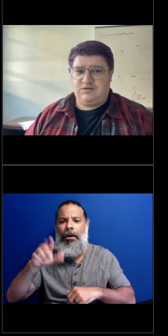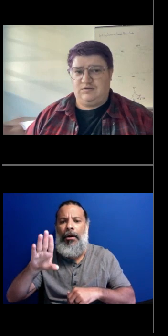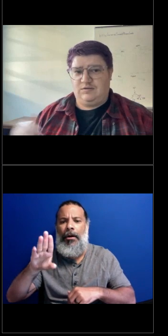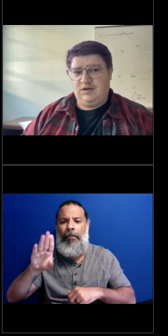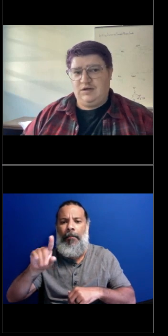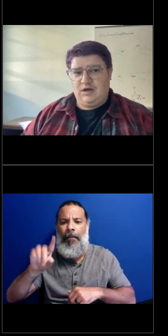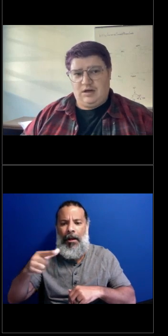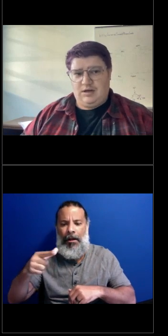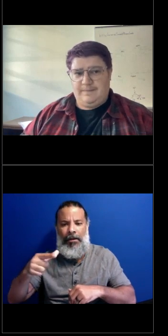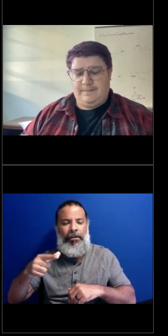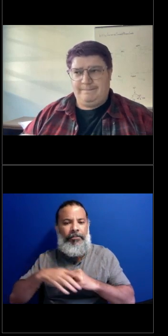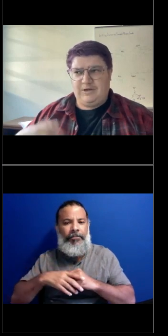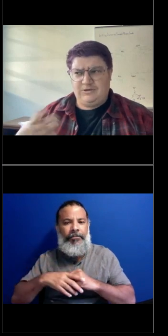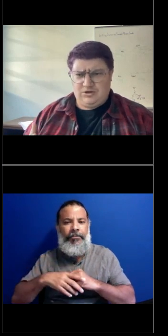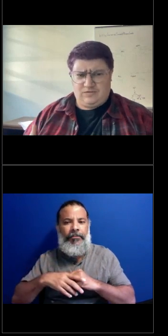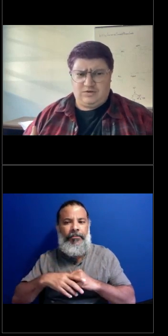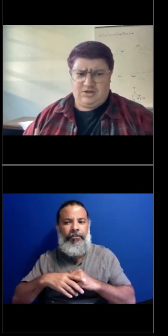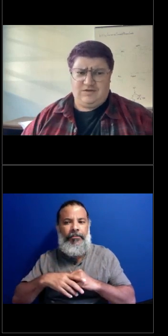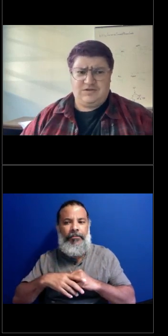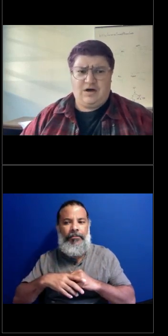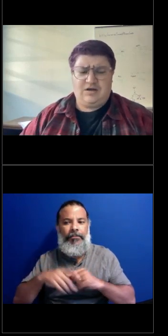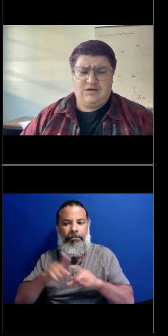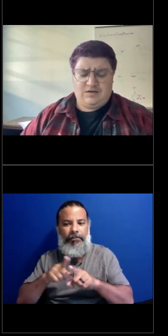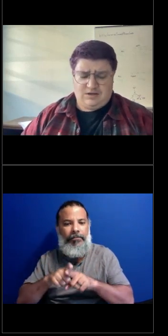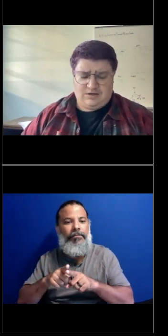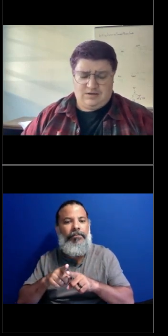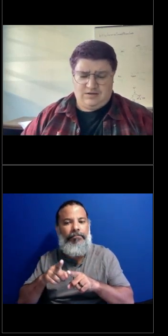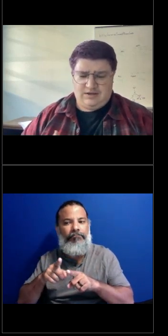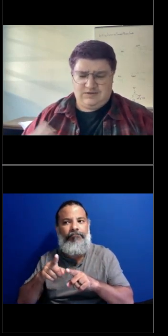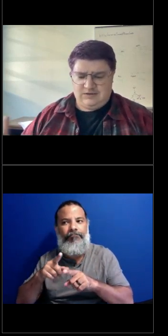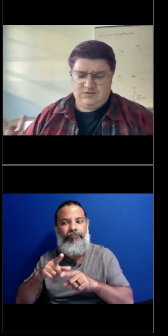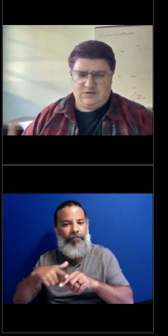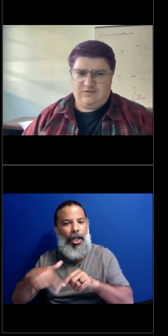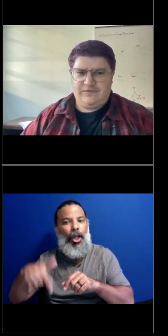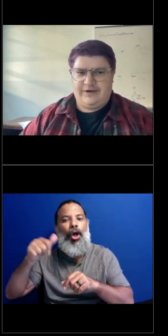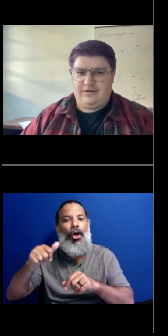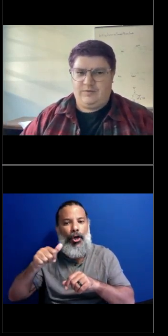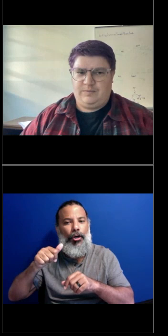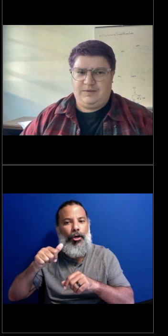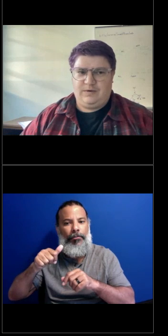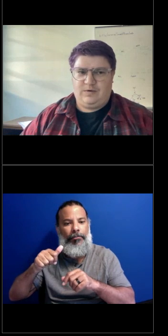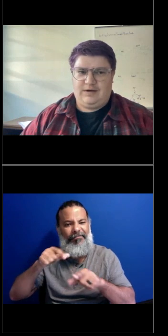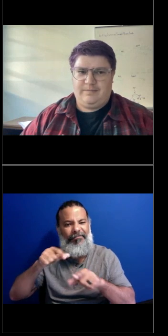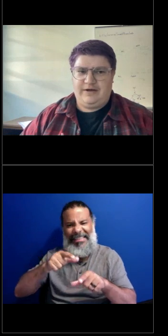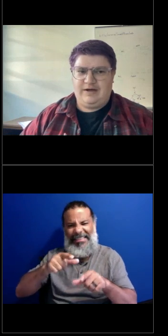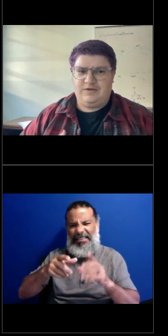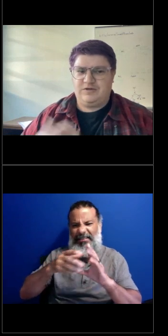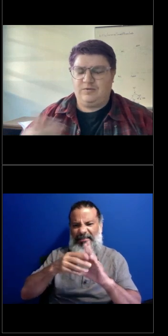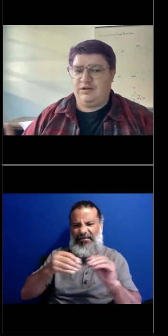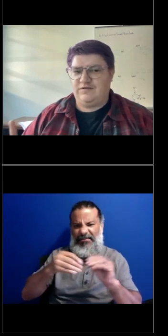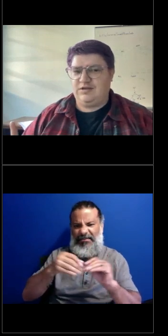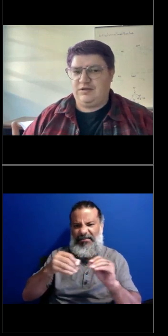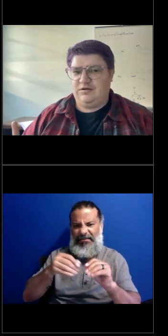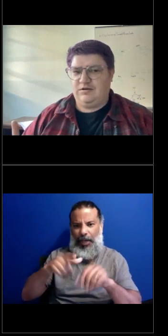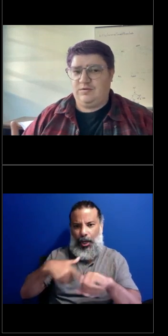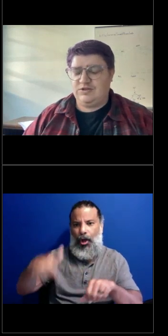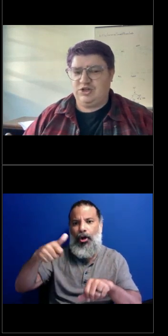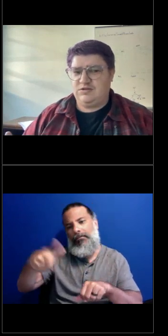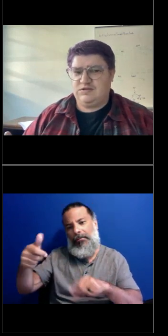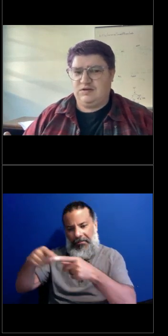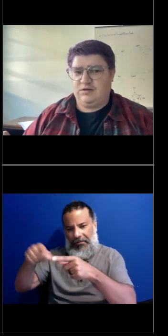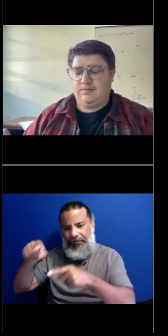and there's also a longer version of this talk that's sort of, there will be a recording, but I also would love to